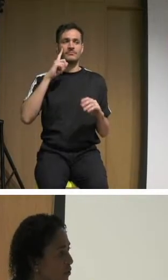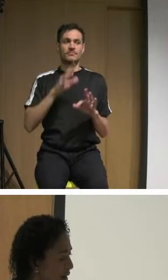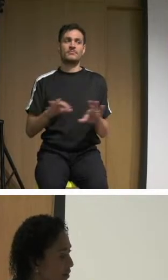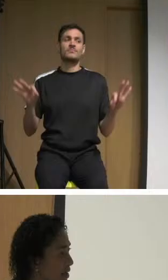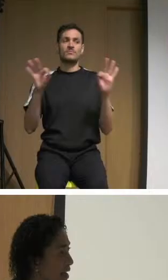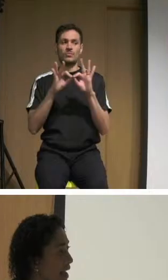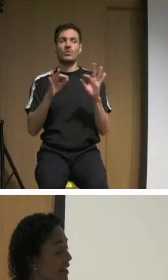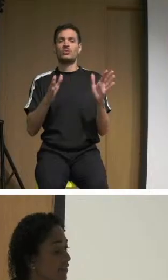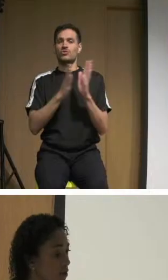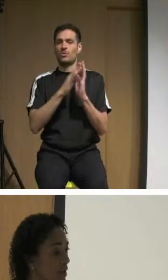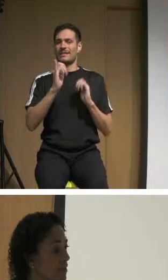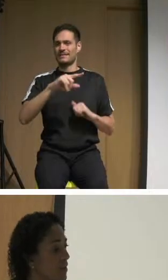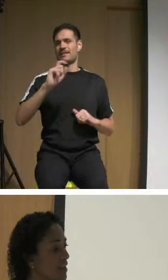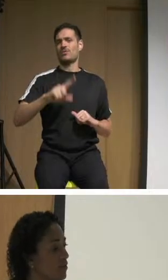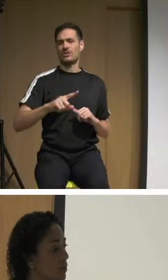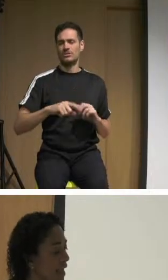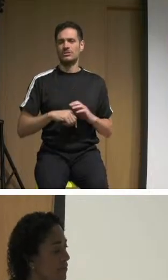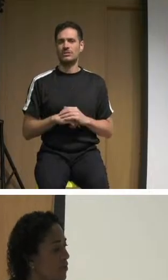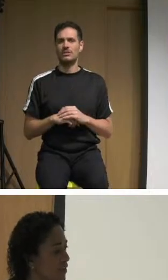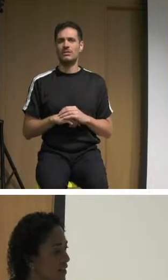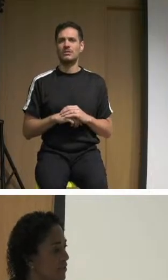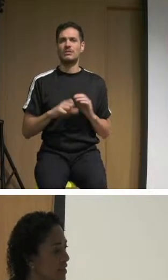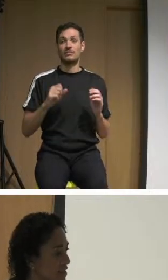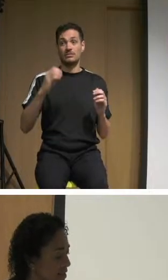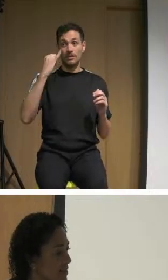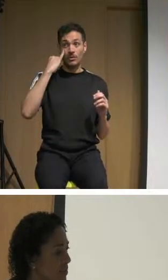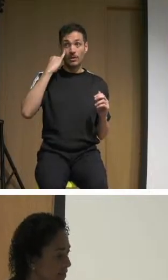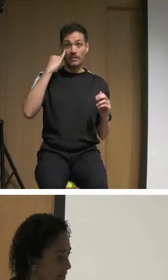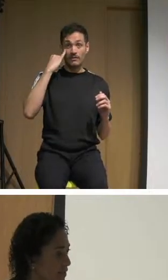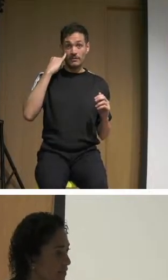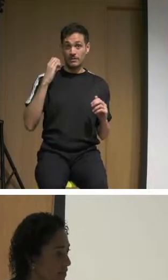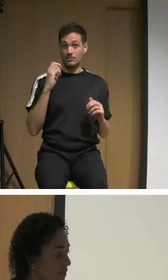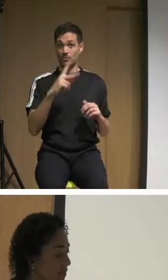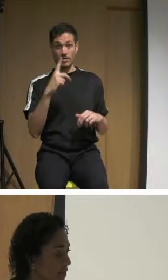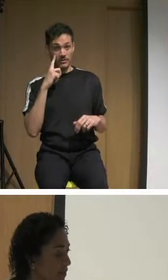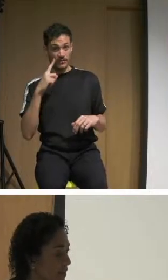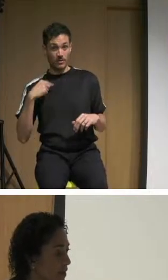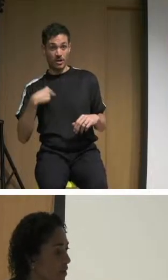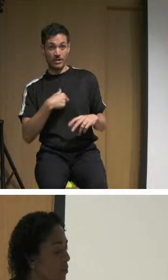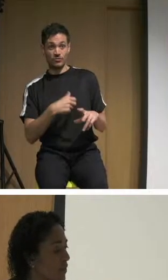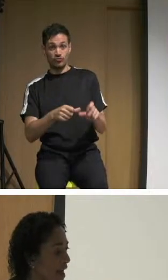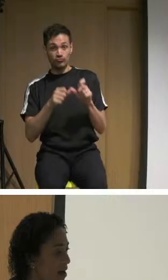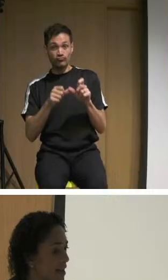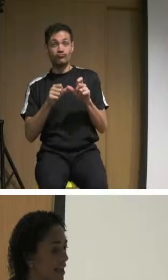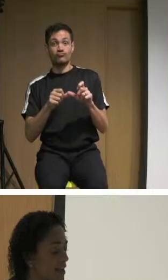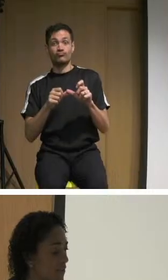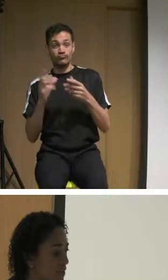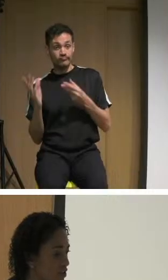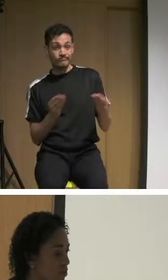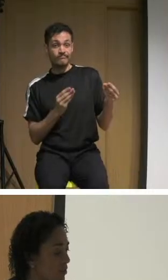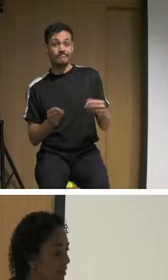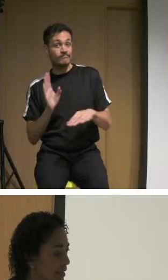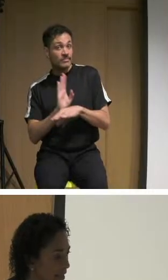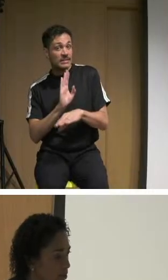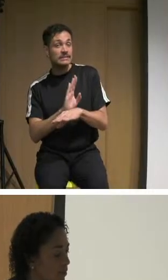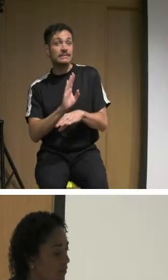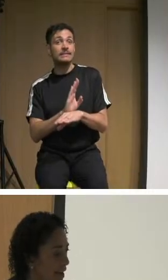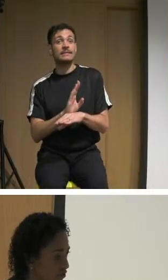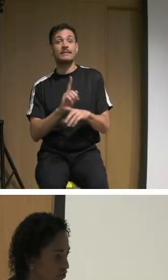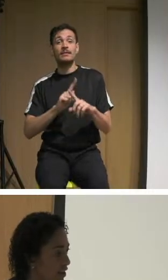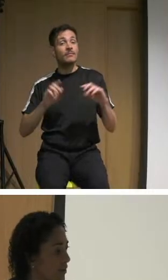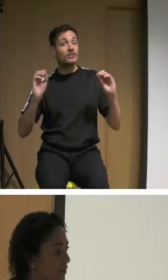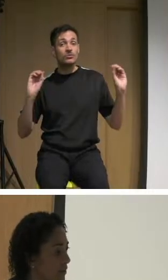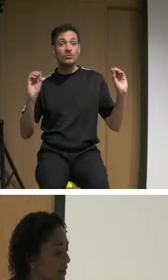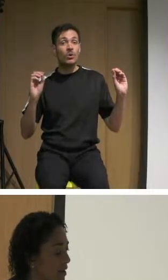for the record. And so if it is okay for us to have conducted business without an official legal